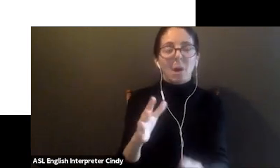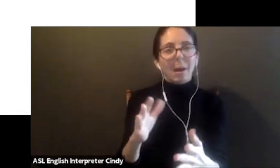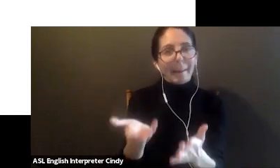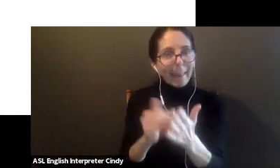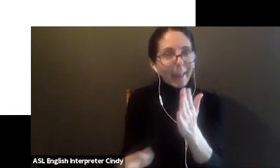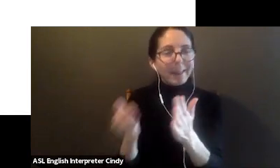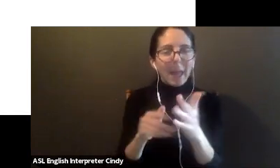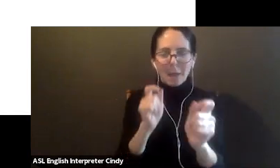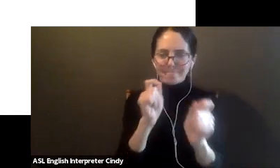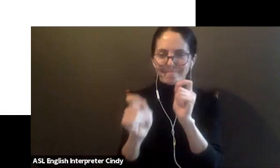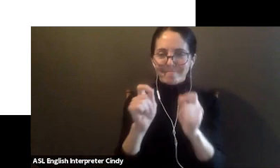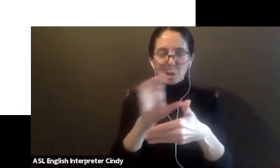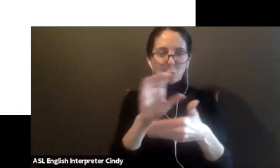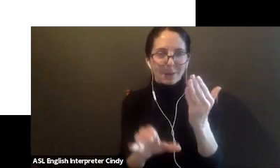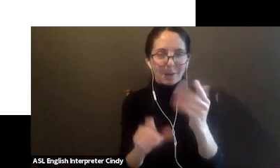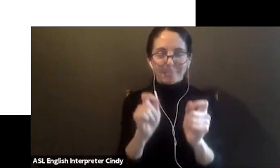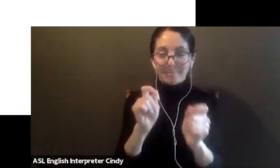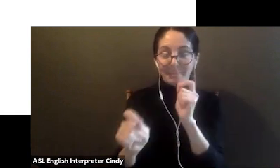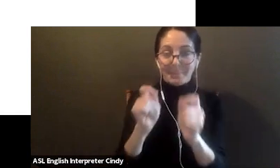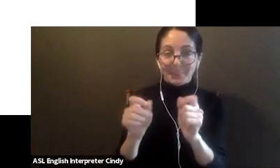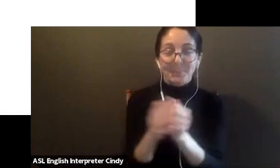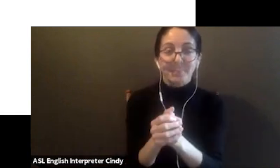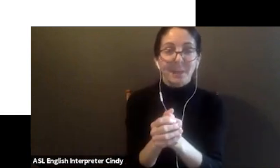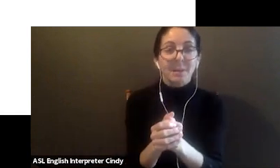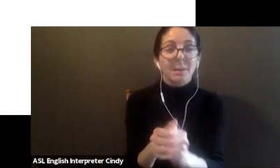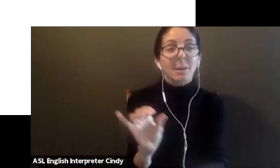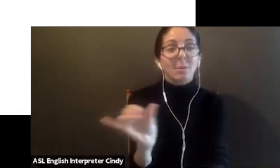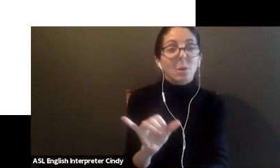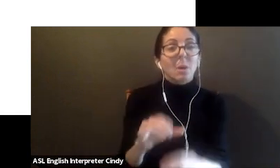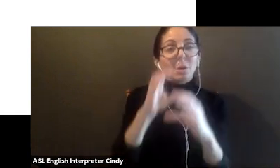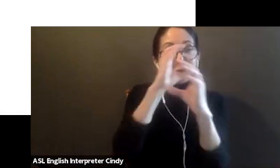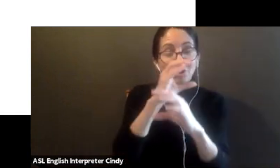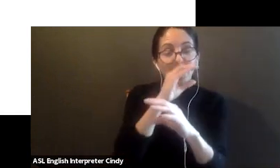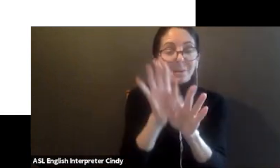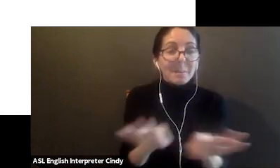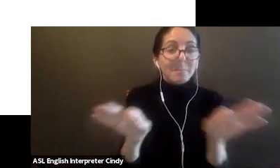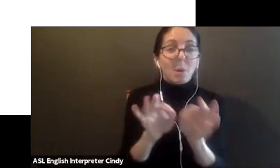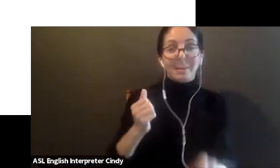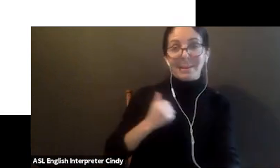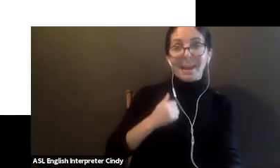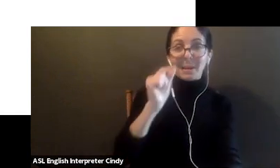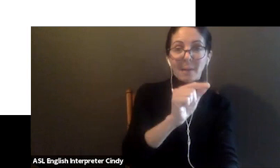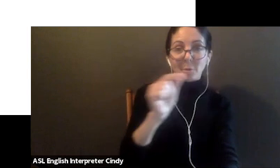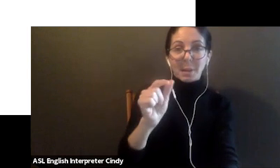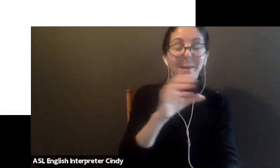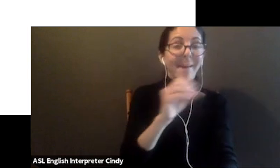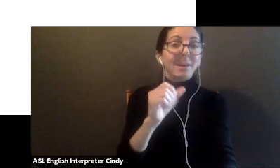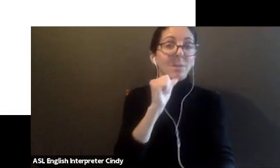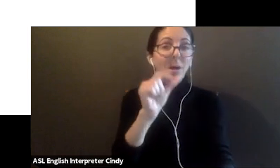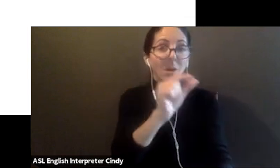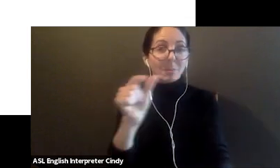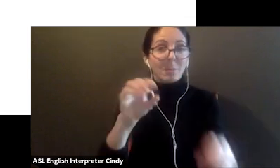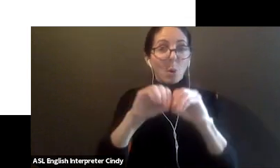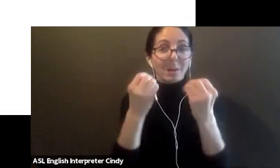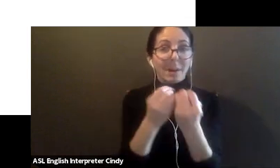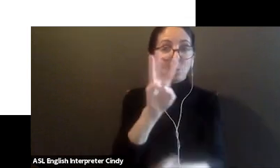as needed. We have searches on relevant Canadian government and non-governmental